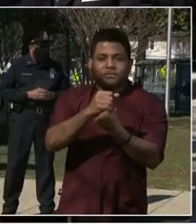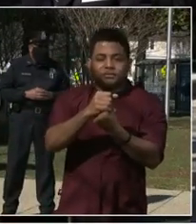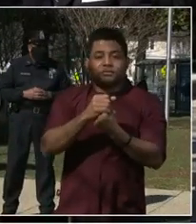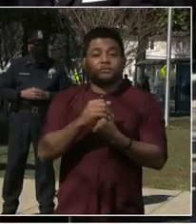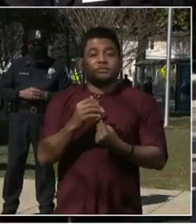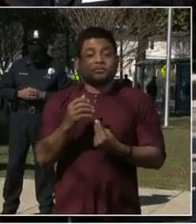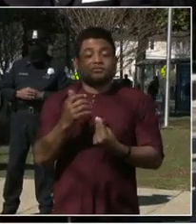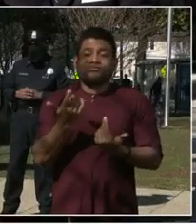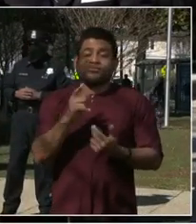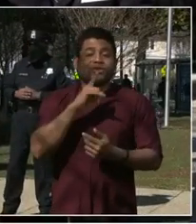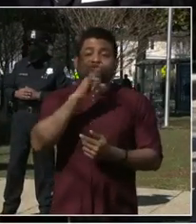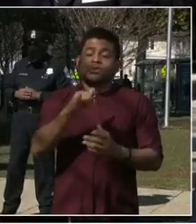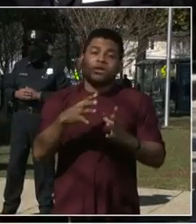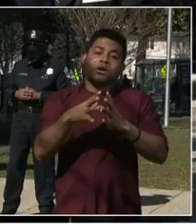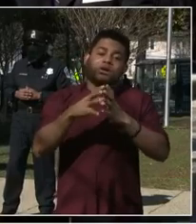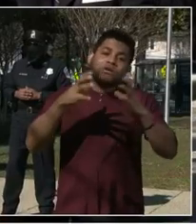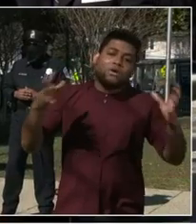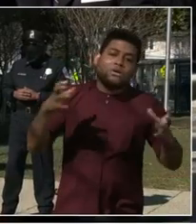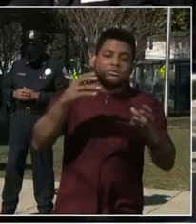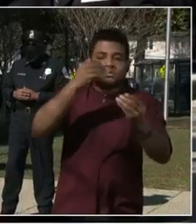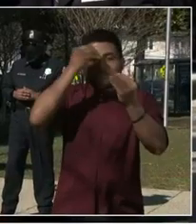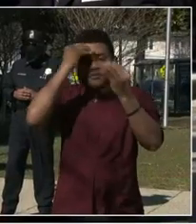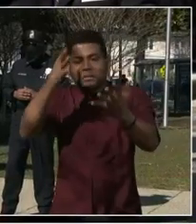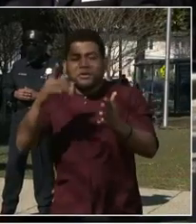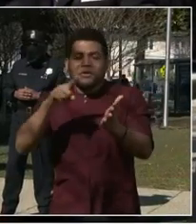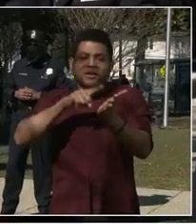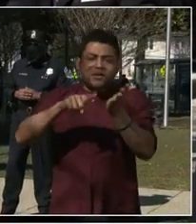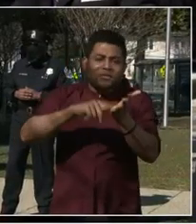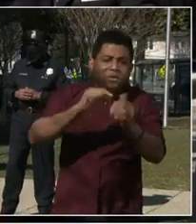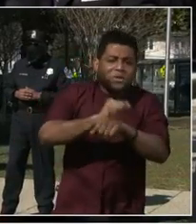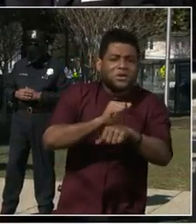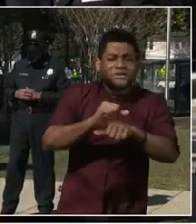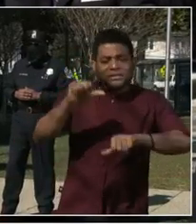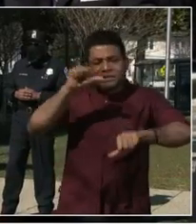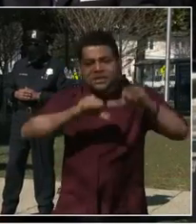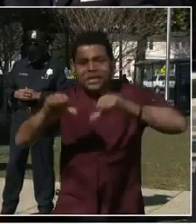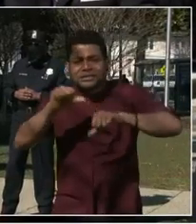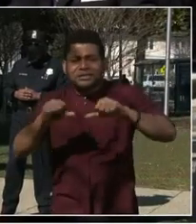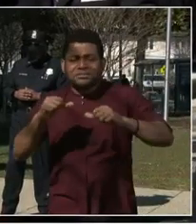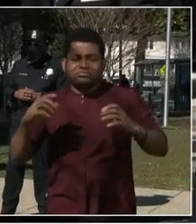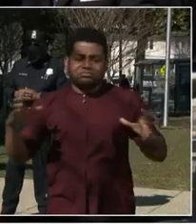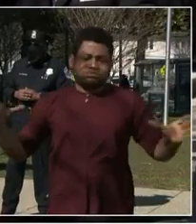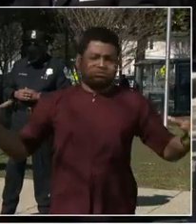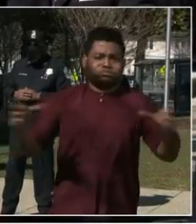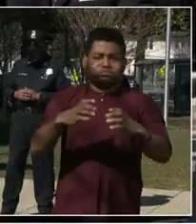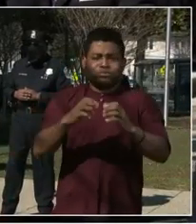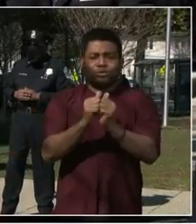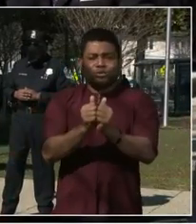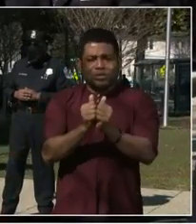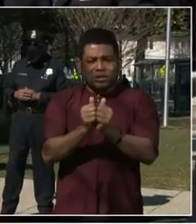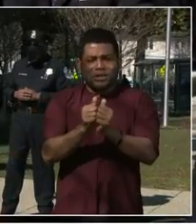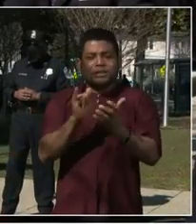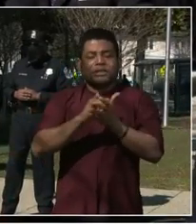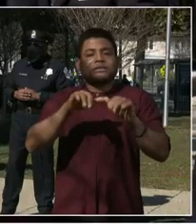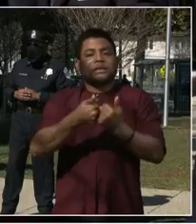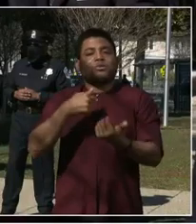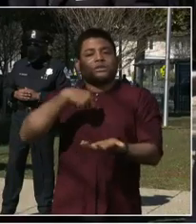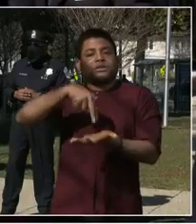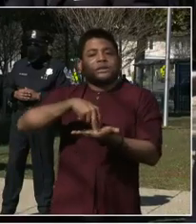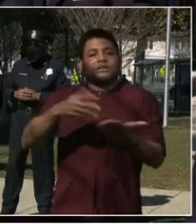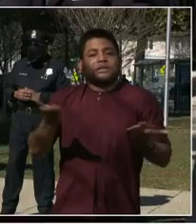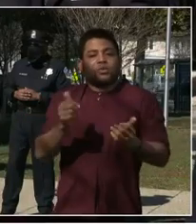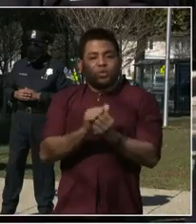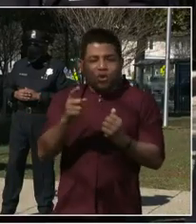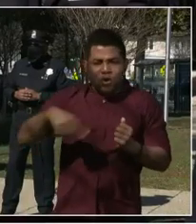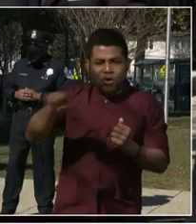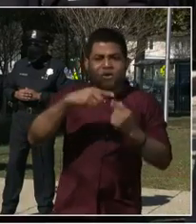work, science, and community support that really kind of brought all this together for us to be able to stand here before you today and announce the closure that